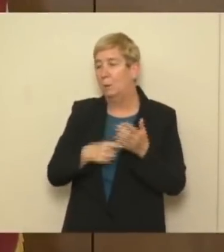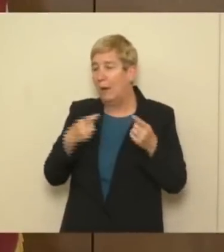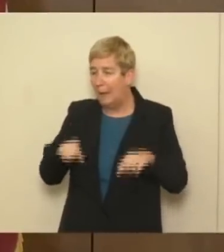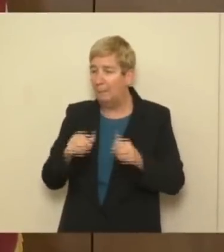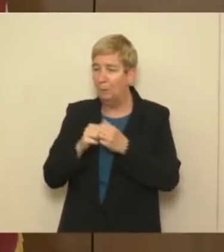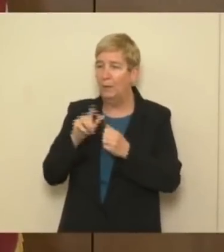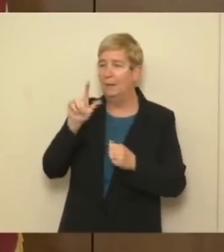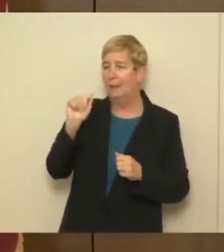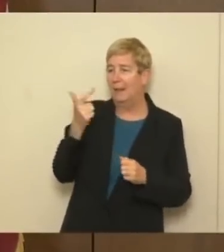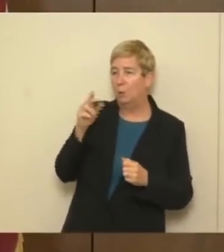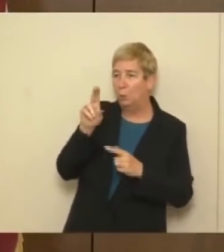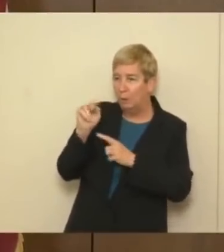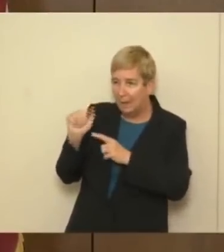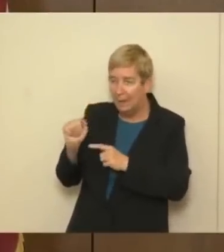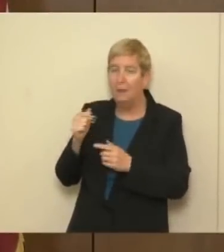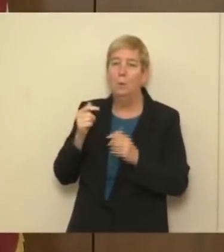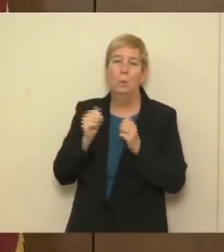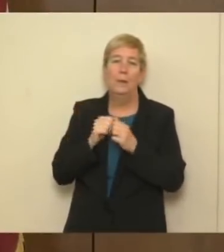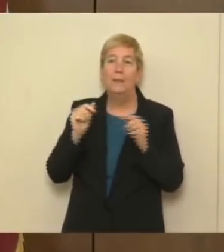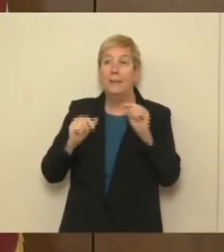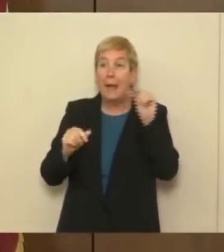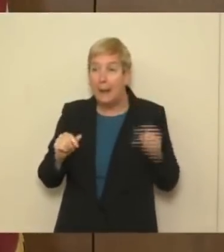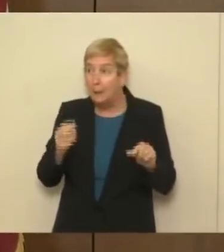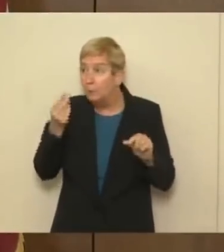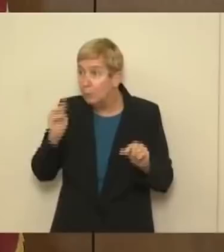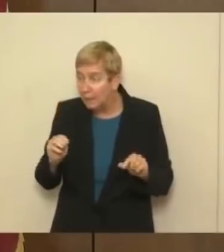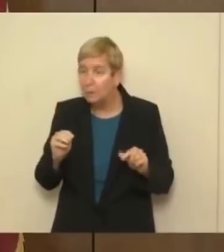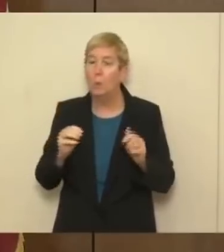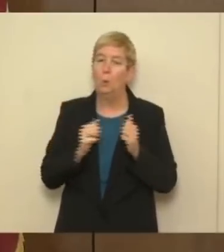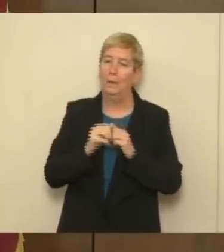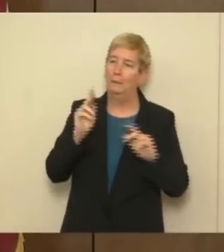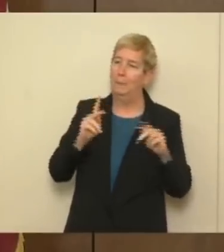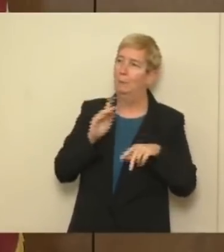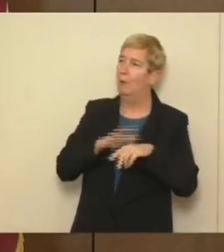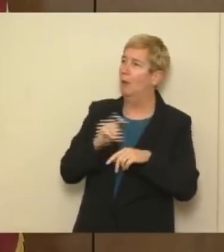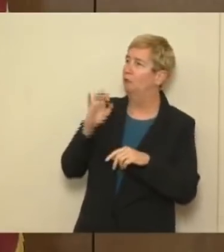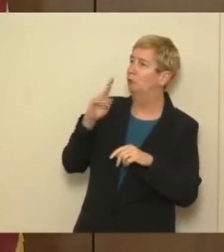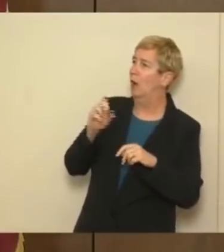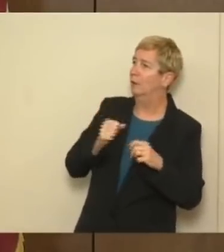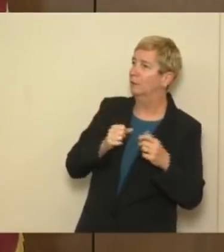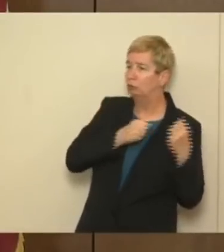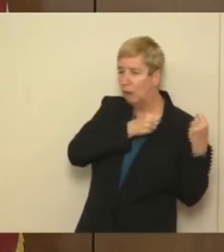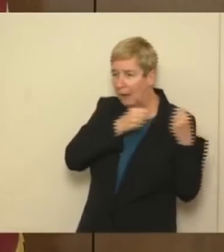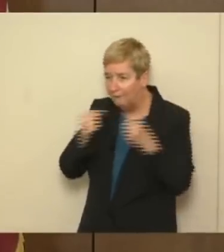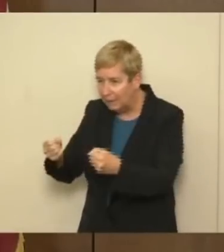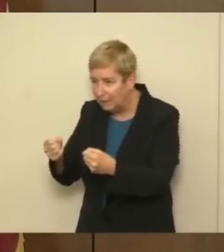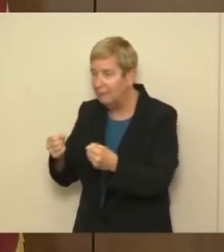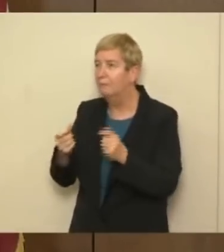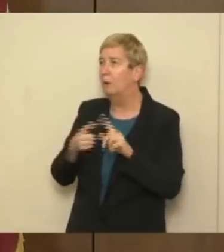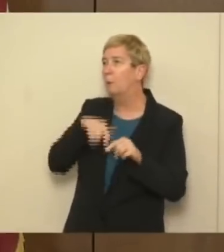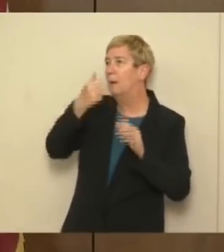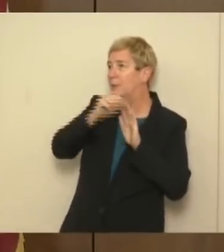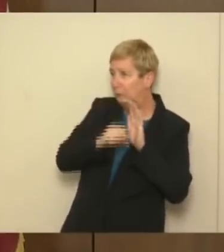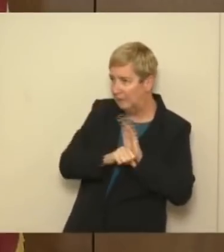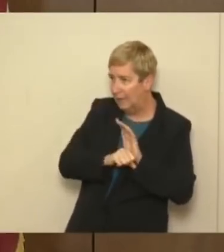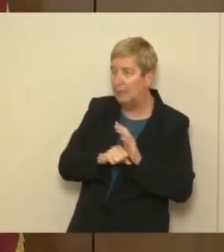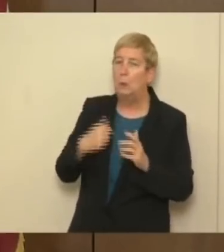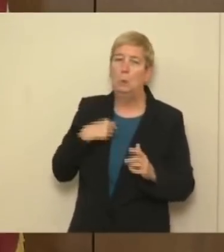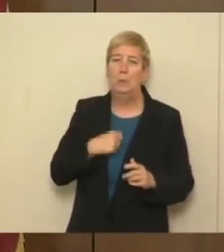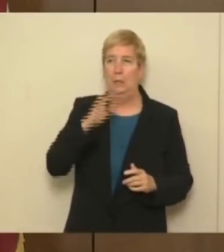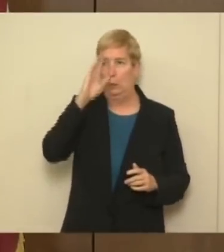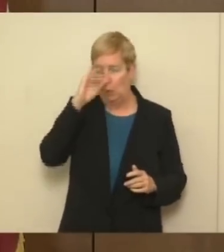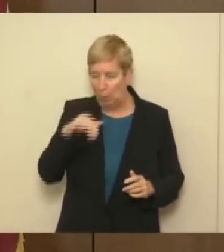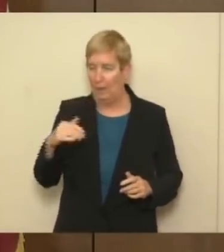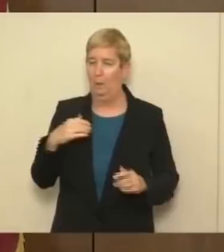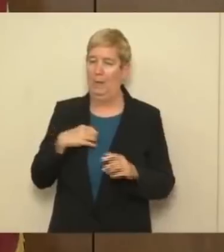and Gallup by folks, truckers coming in. We know that that was a high-risk area. We know unequivocally that we had workers from